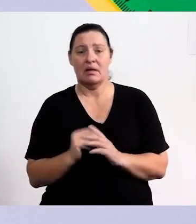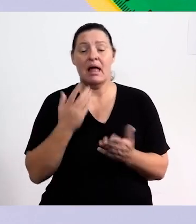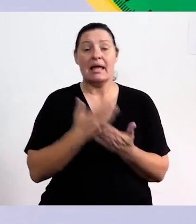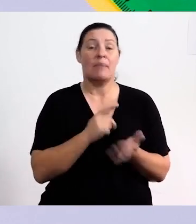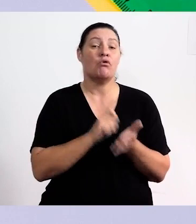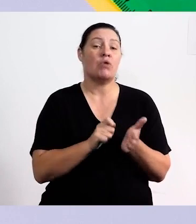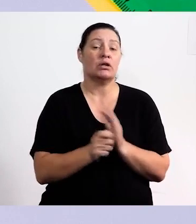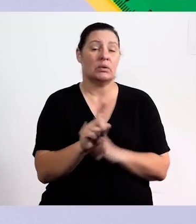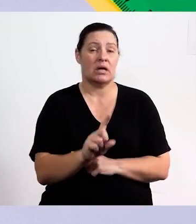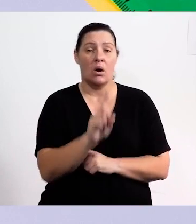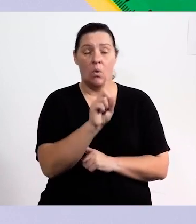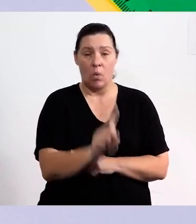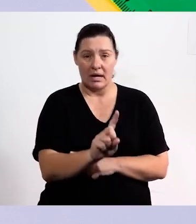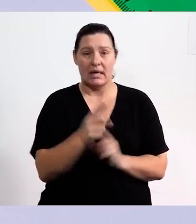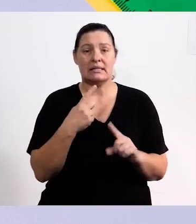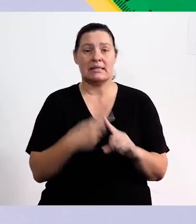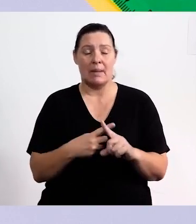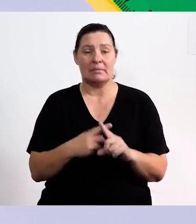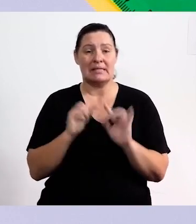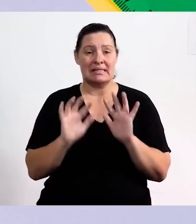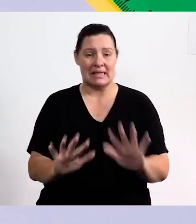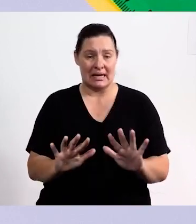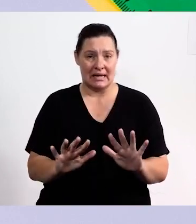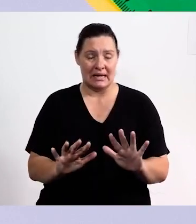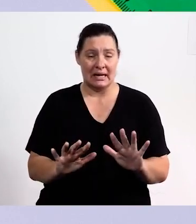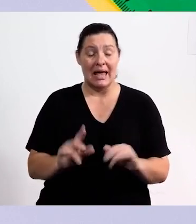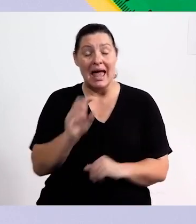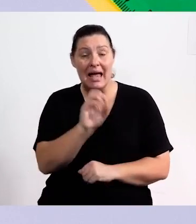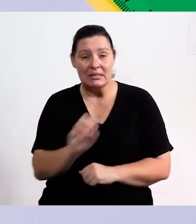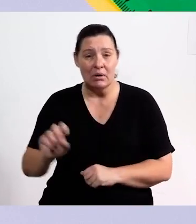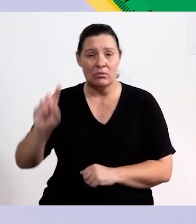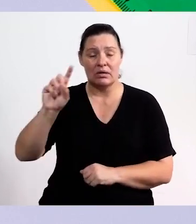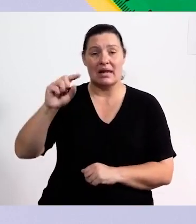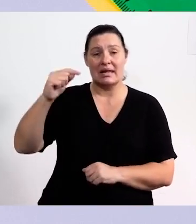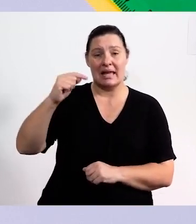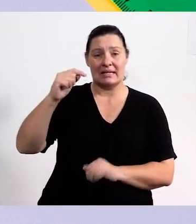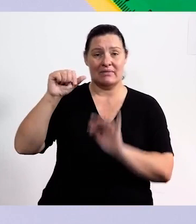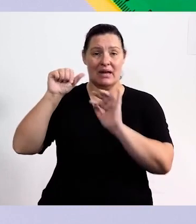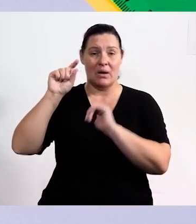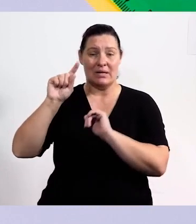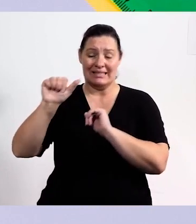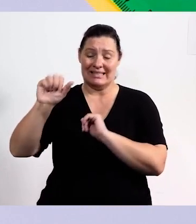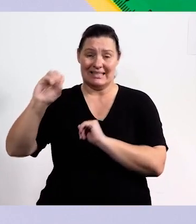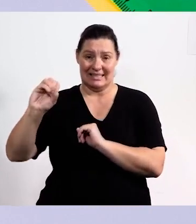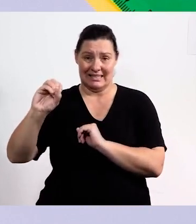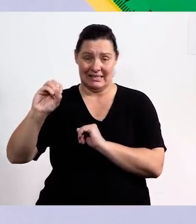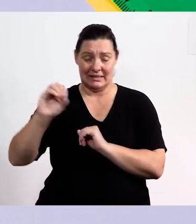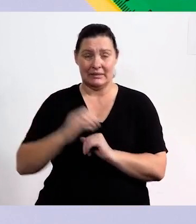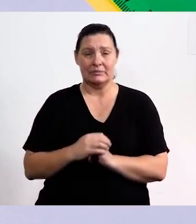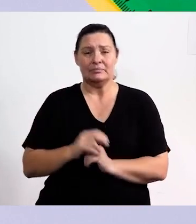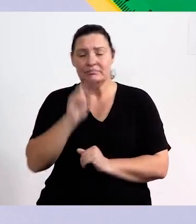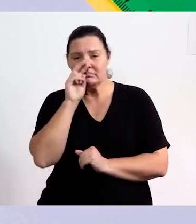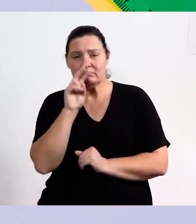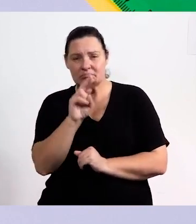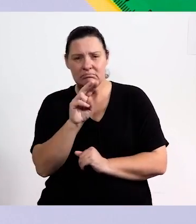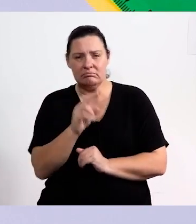So it can be written as 1 multiplied by 10 to the exponent negative 16. So